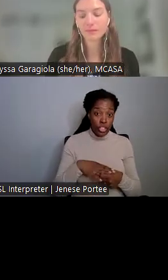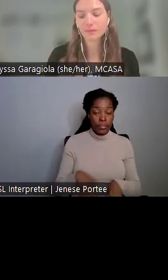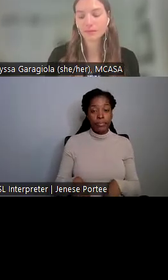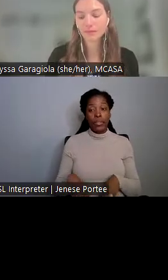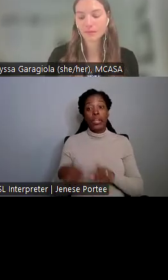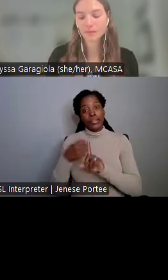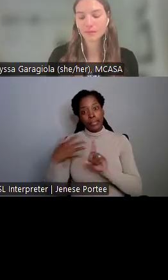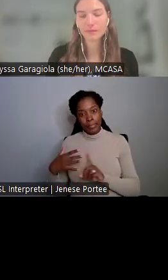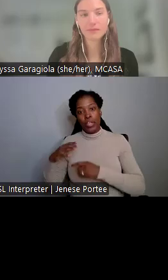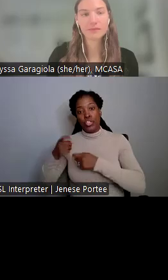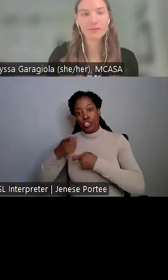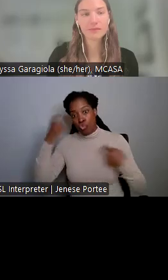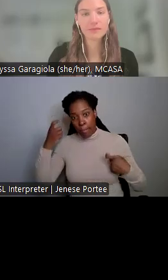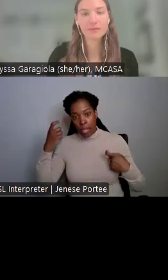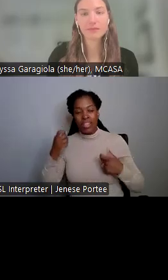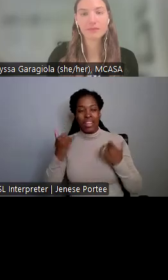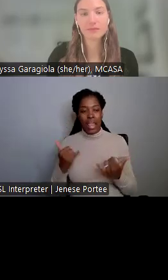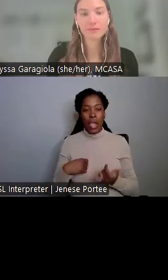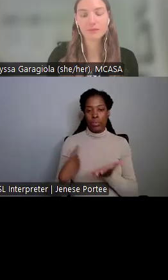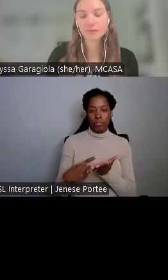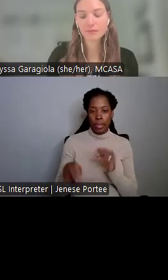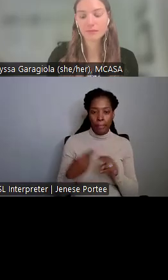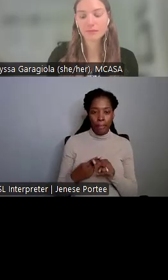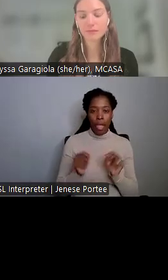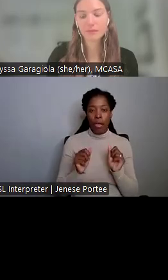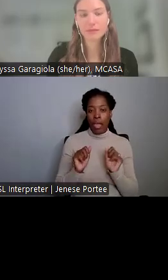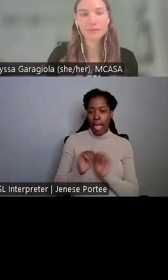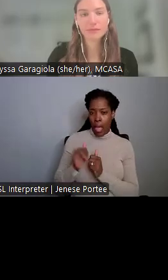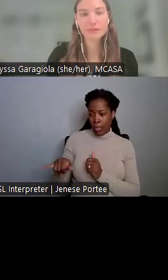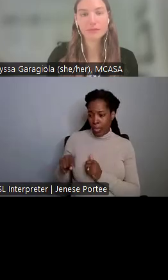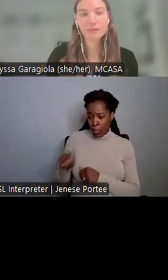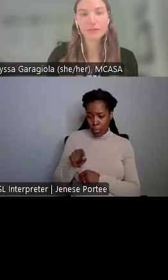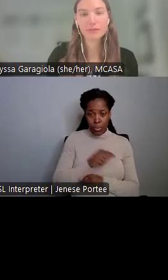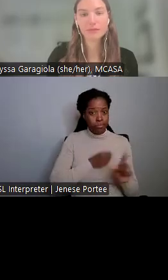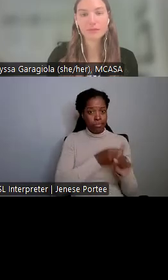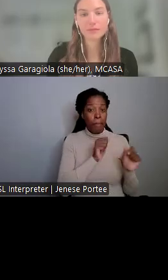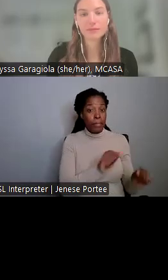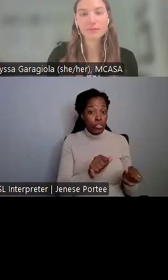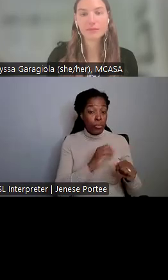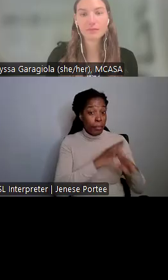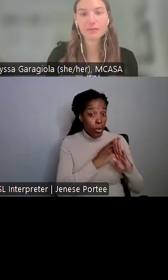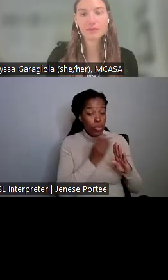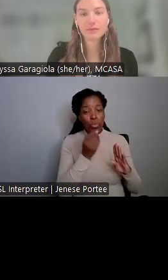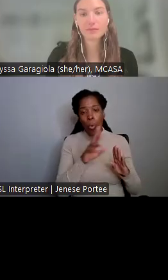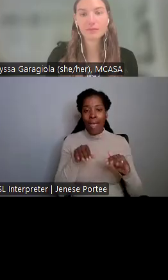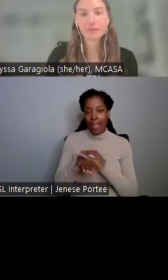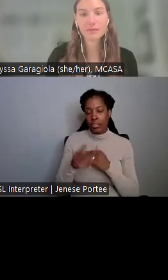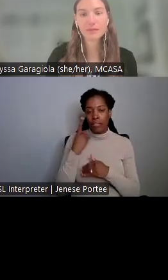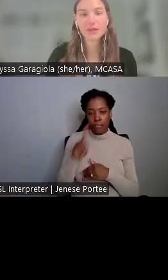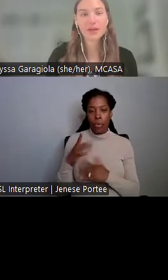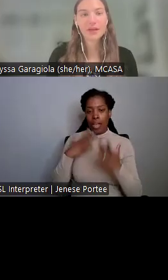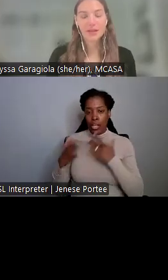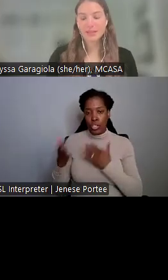contributes to potential barriers and the access to support services for underserved